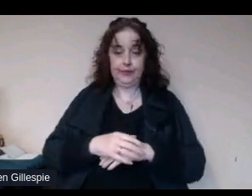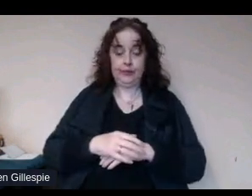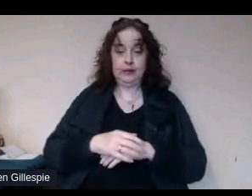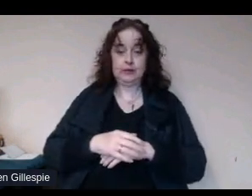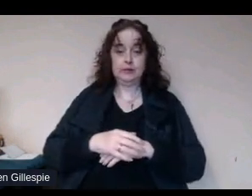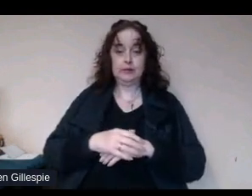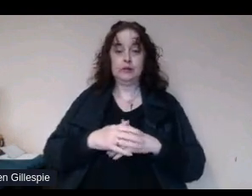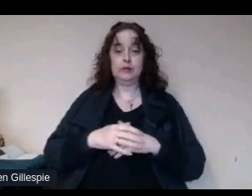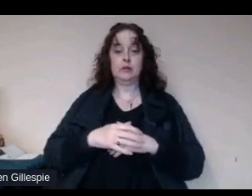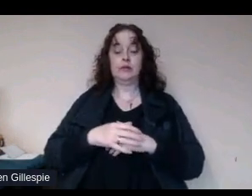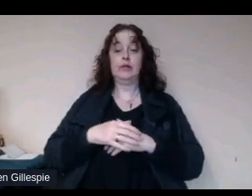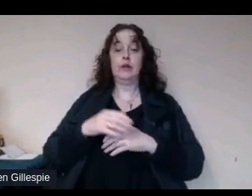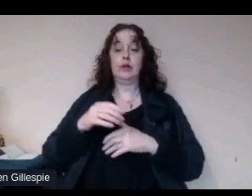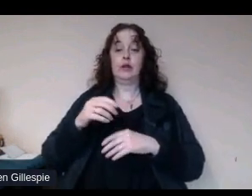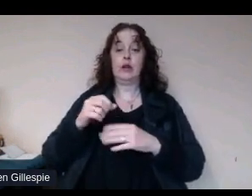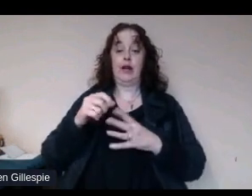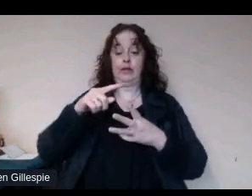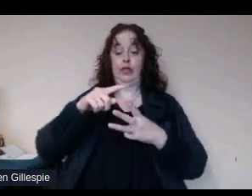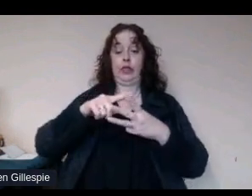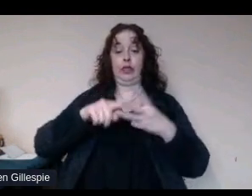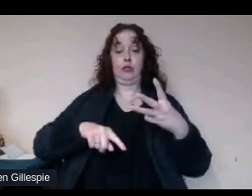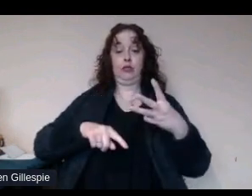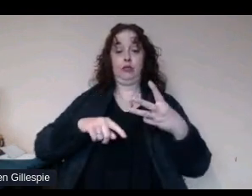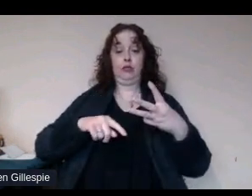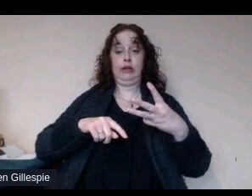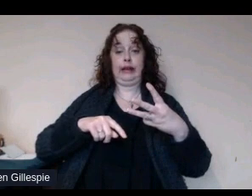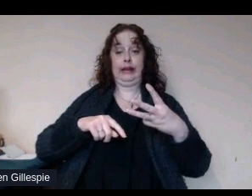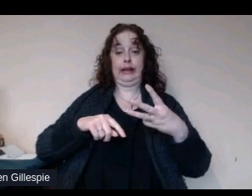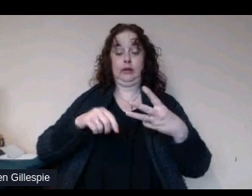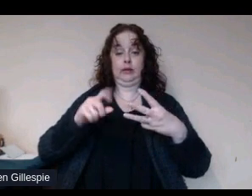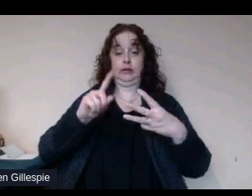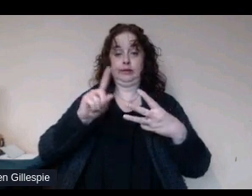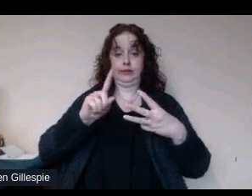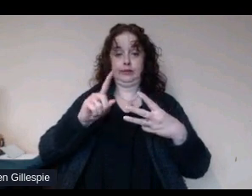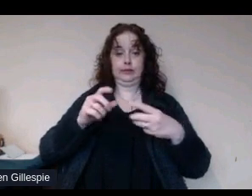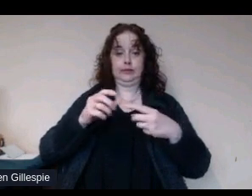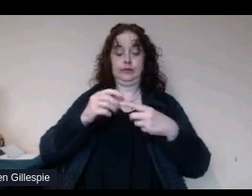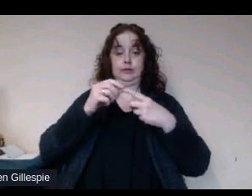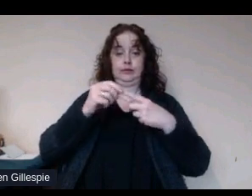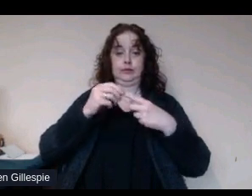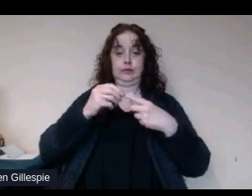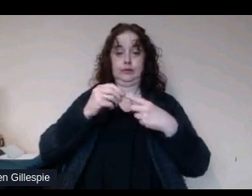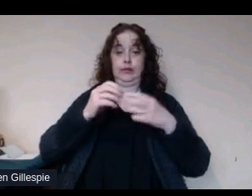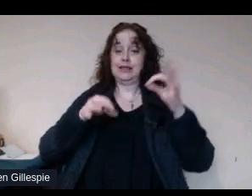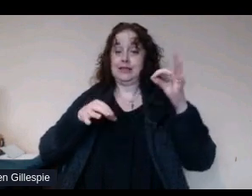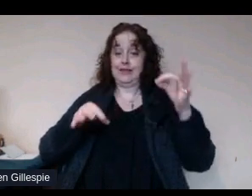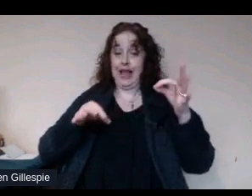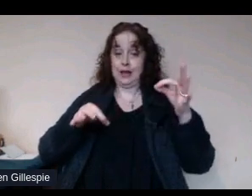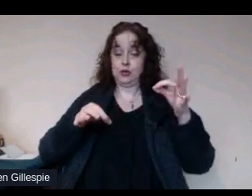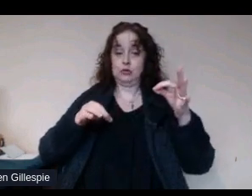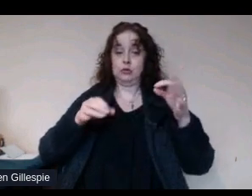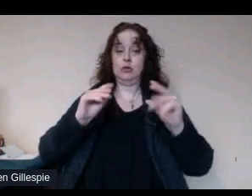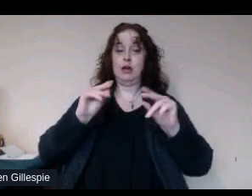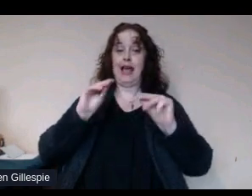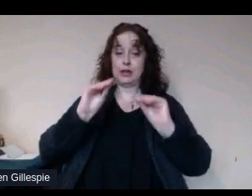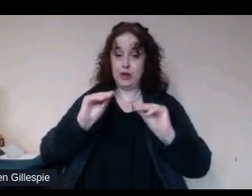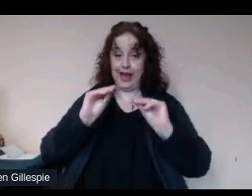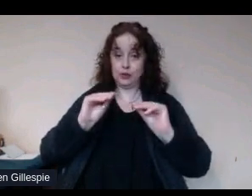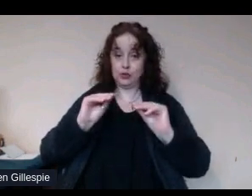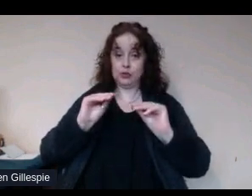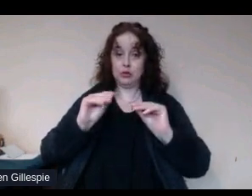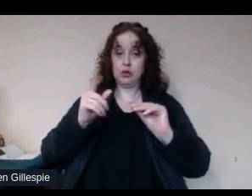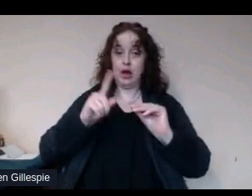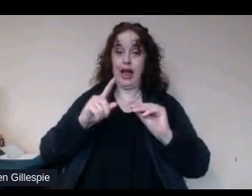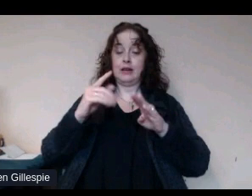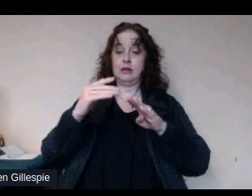and by means of three major pillars, which are certification, education, and